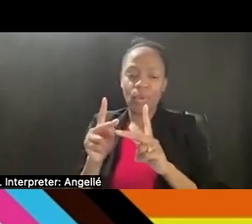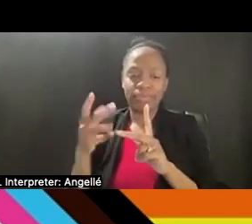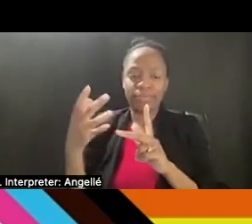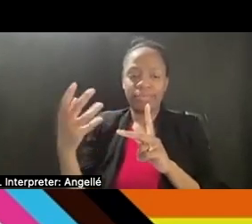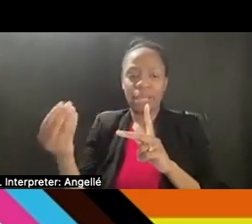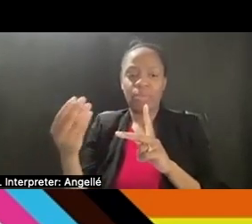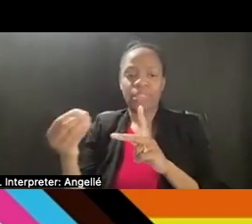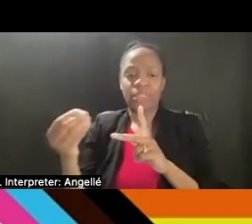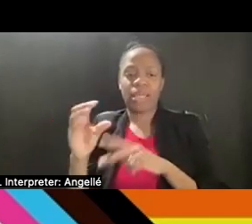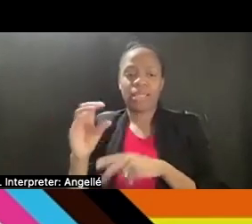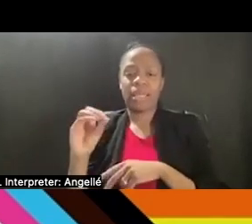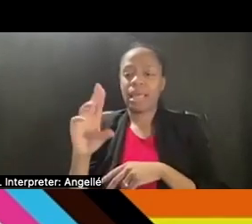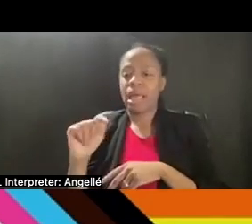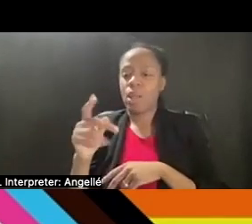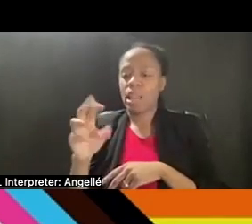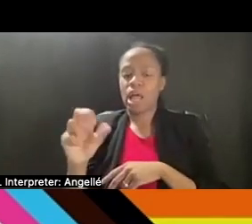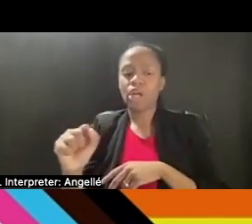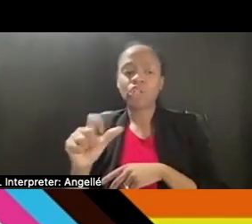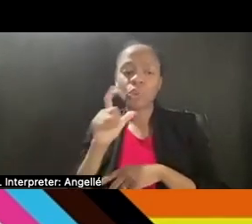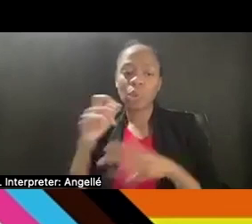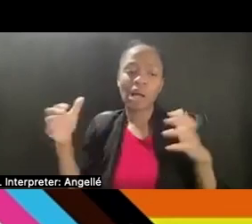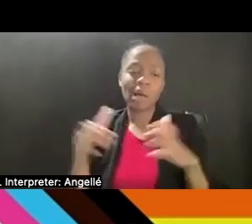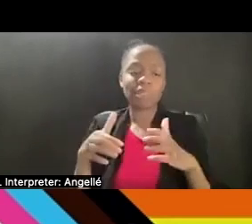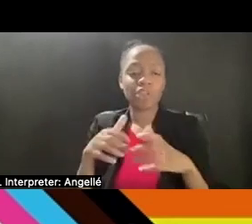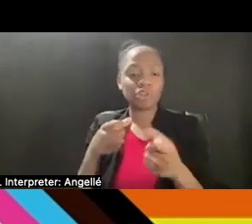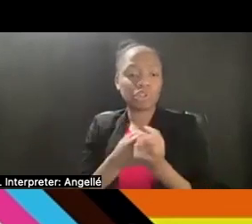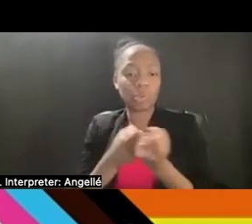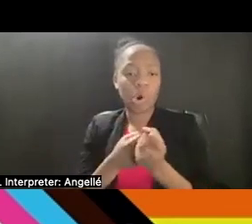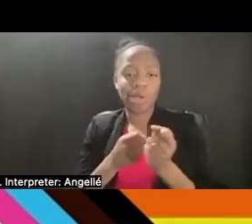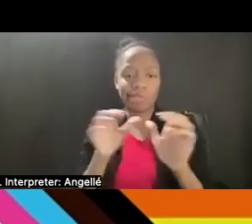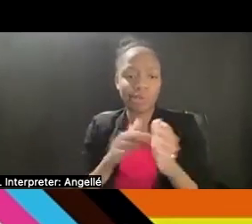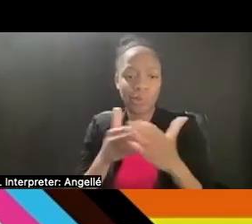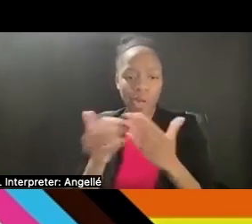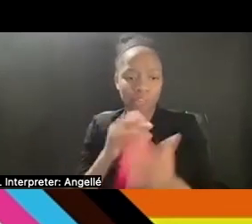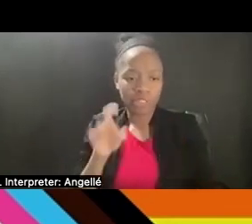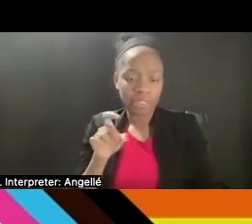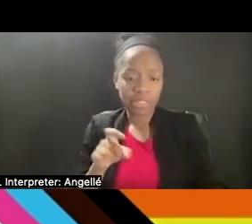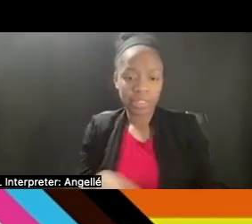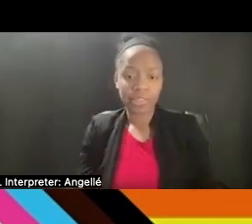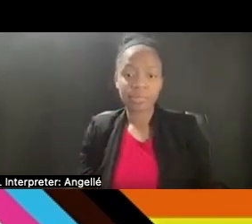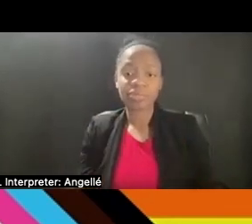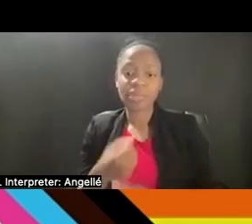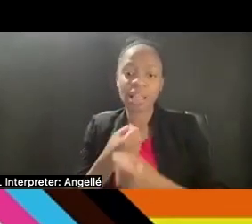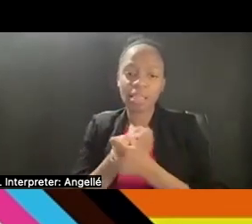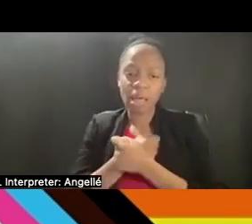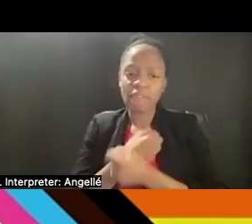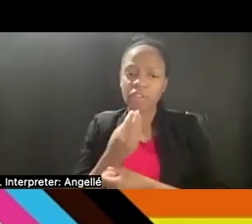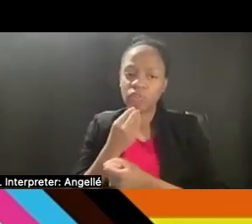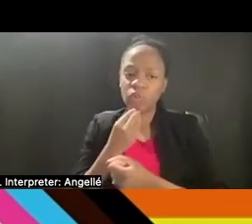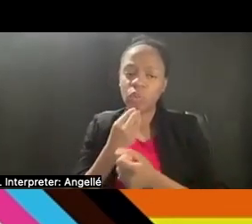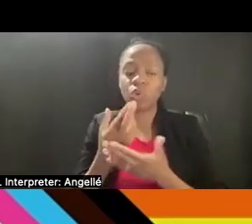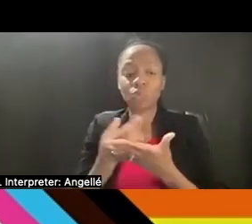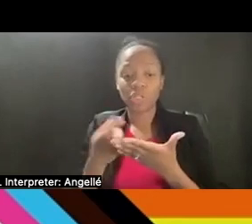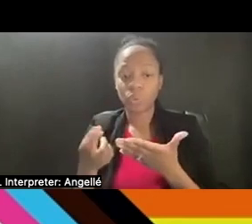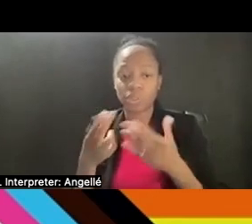come together to support and do what's needed. Um, Loving Food Resources is working. It's a place